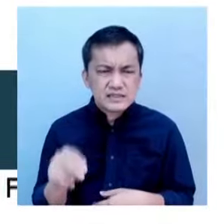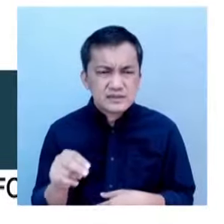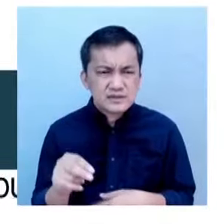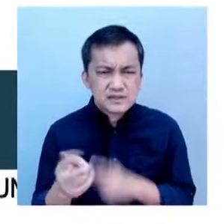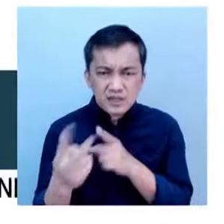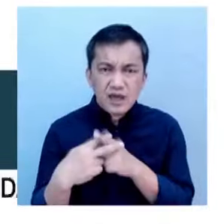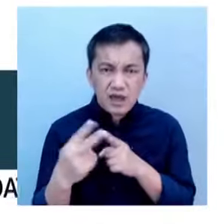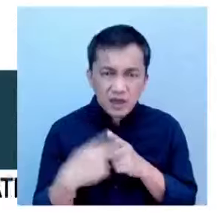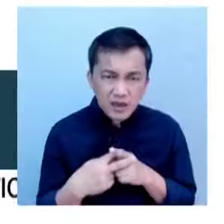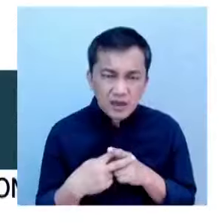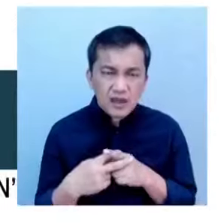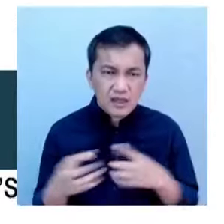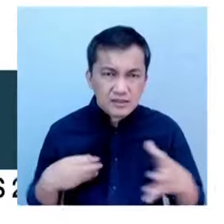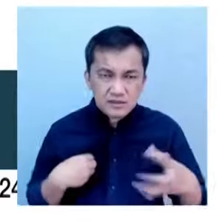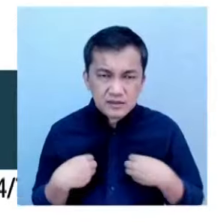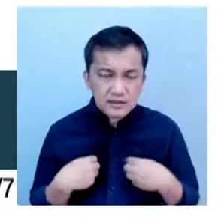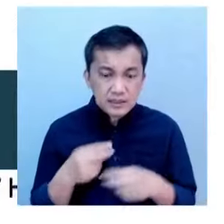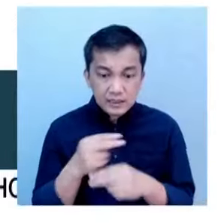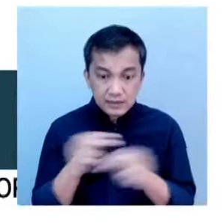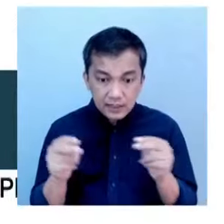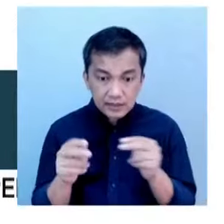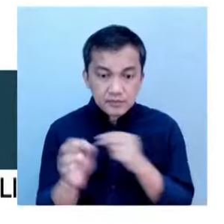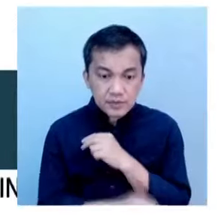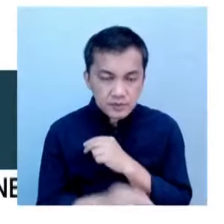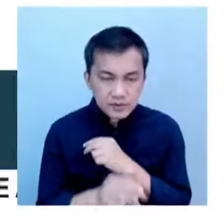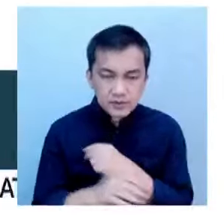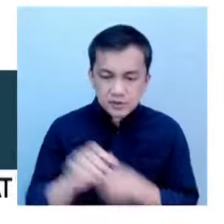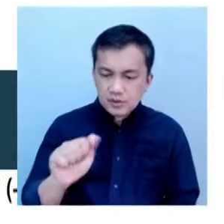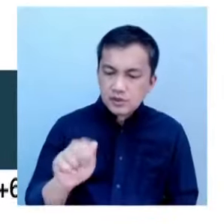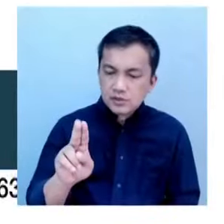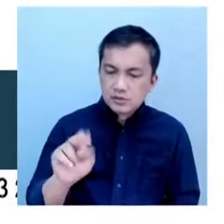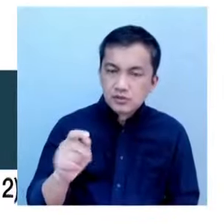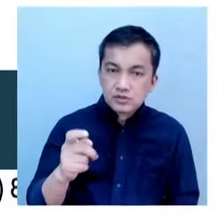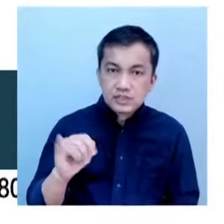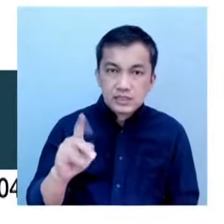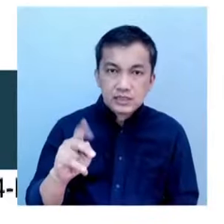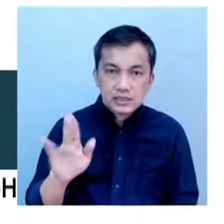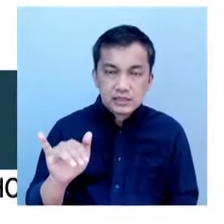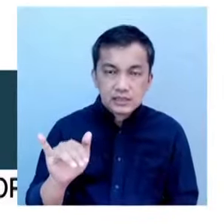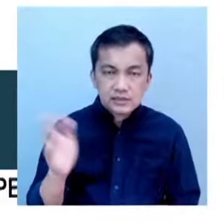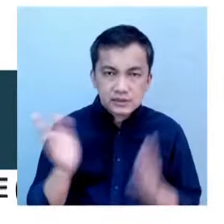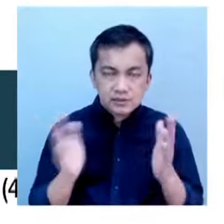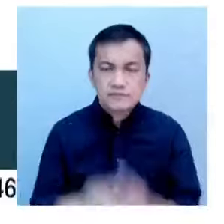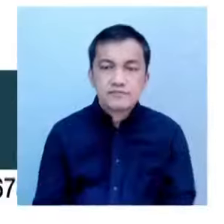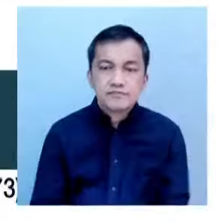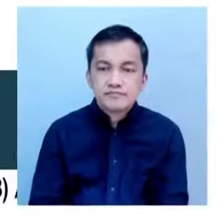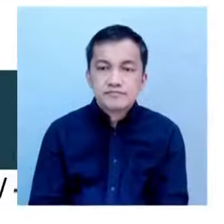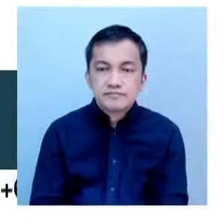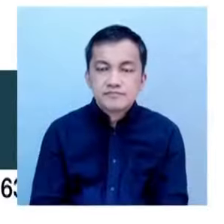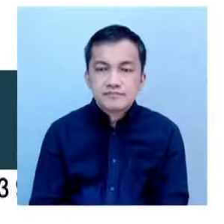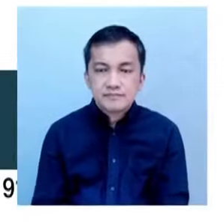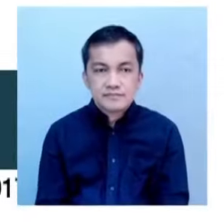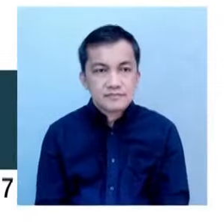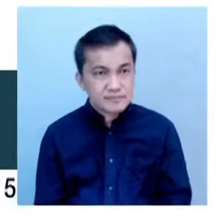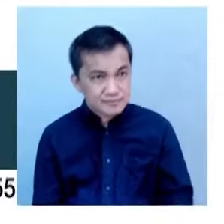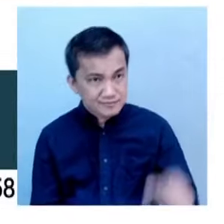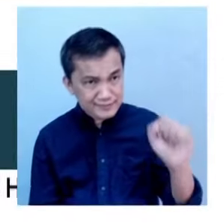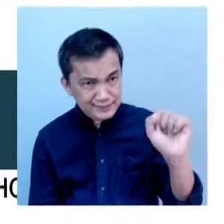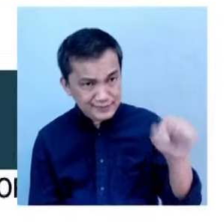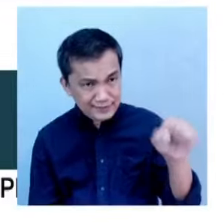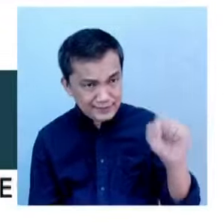recruit non-Filipinos into the auxiliary service, Congressman? Yes, indeed, we want to find out what was